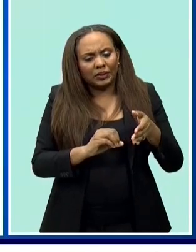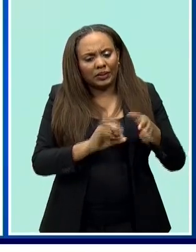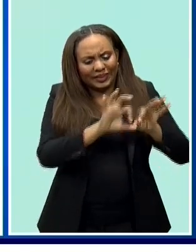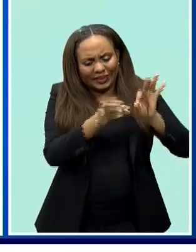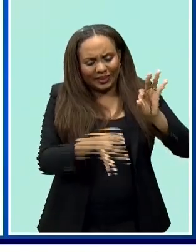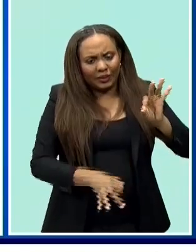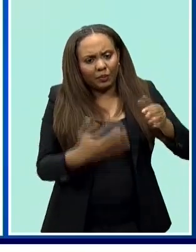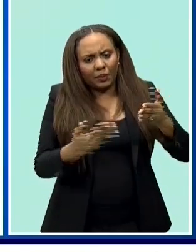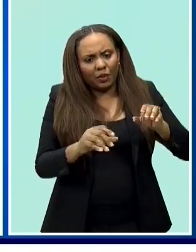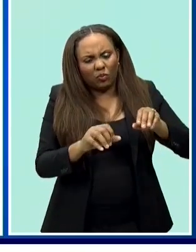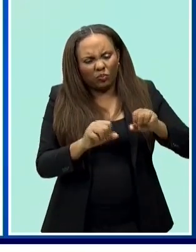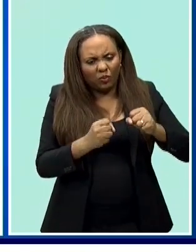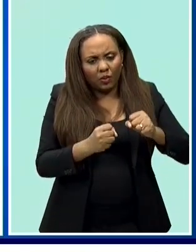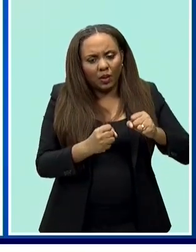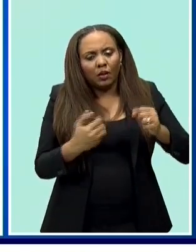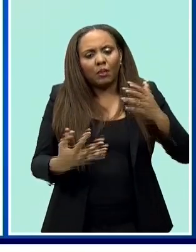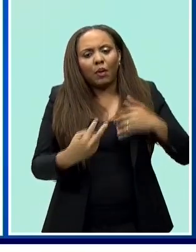breakage, we may have some